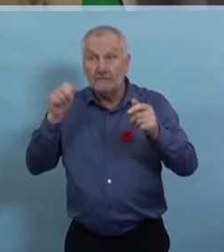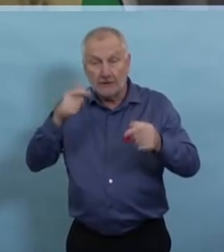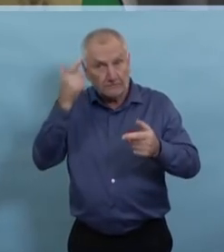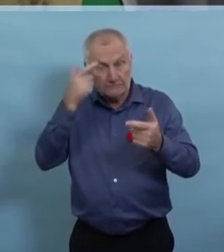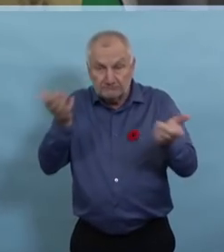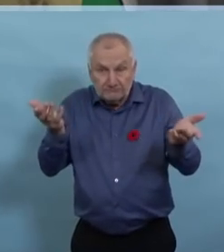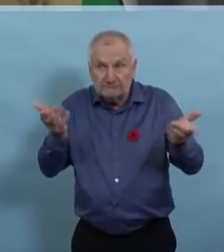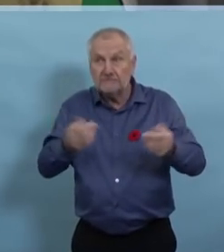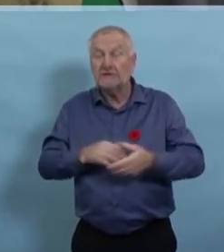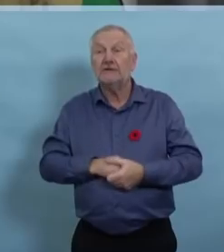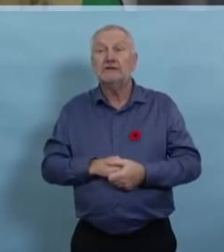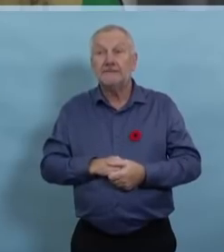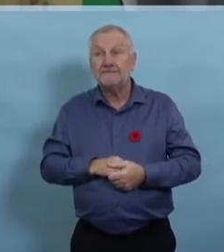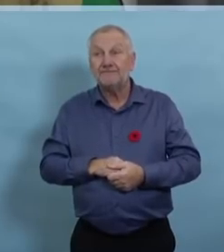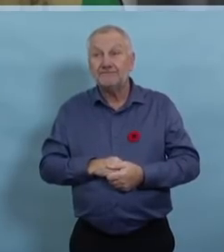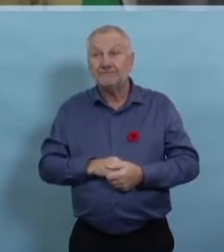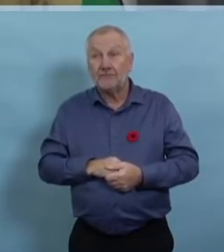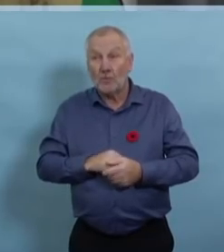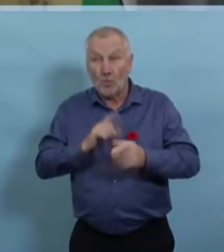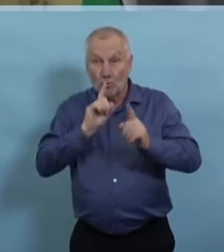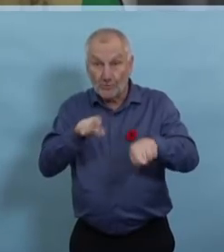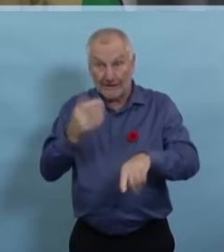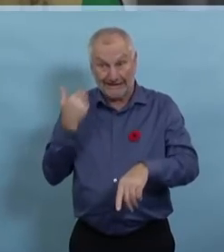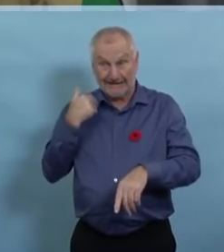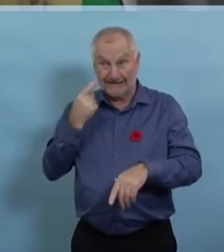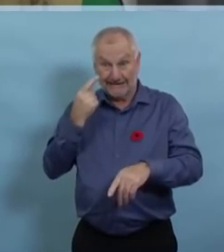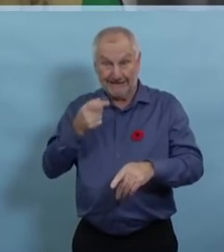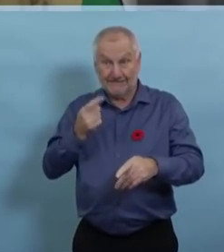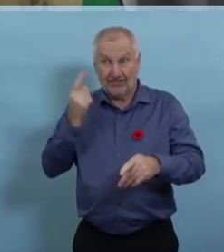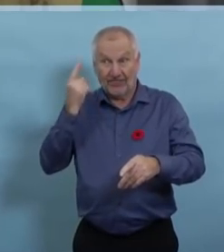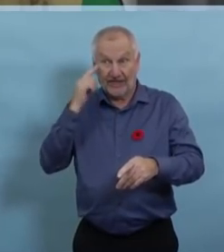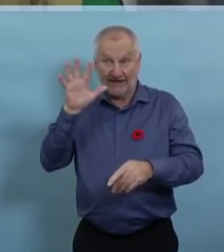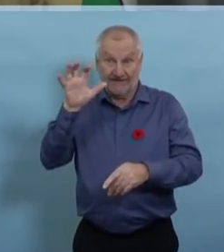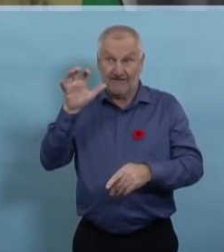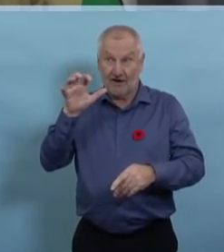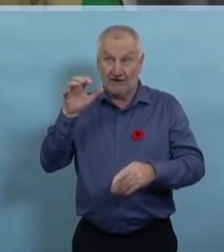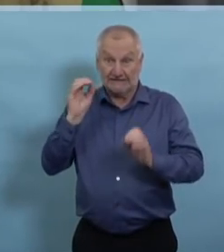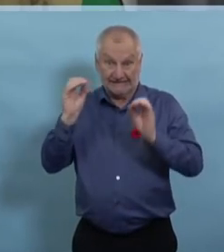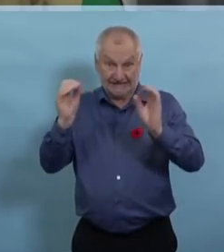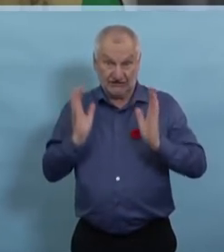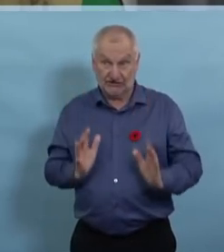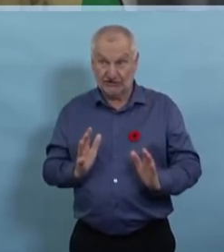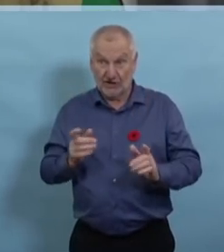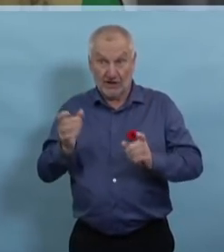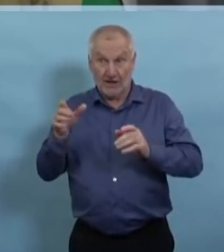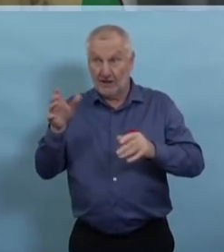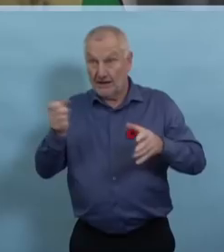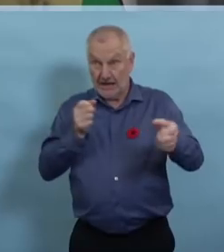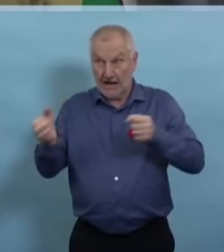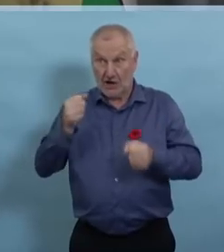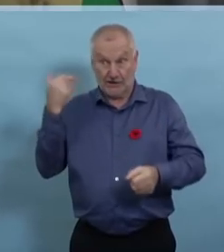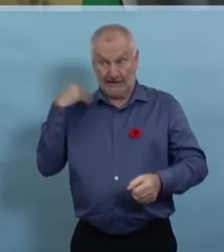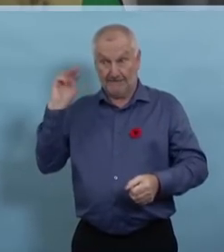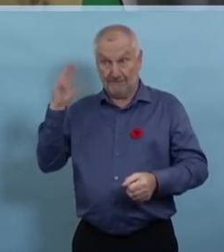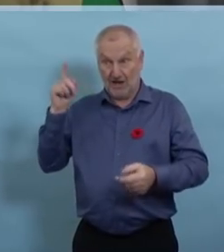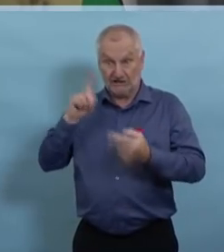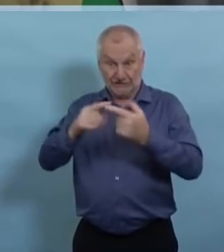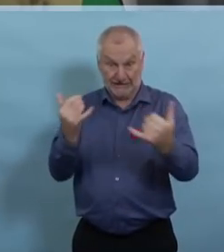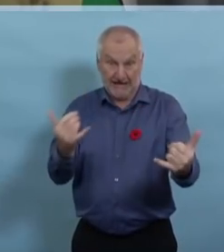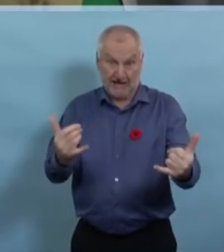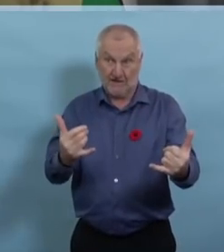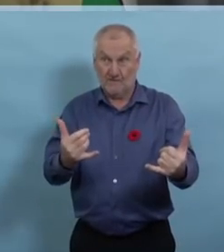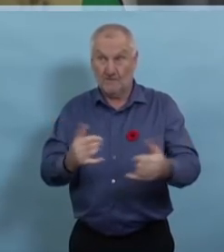about 500 teachers have been hired since March in support of that and using those funds that